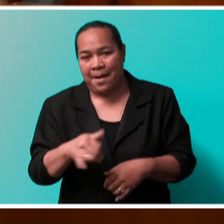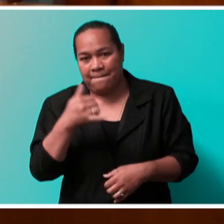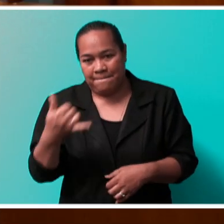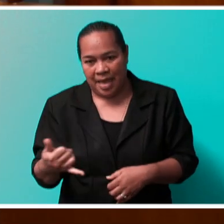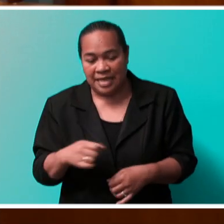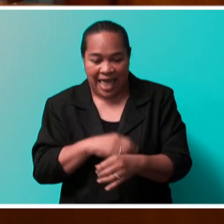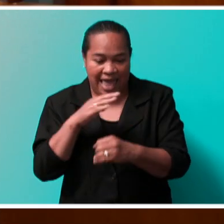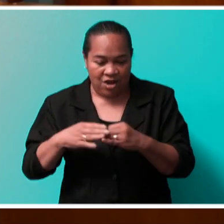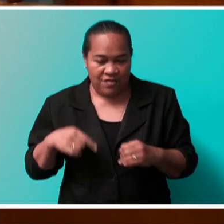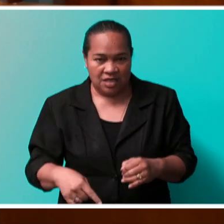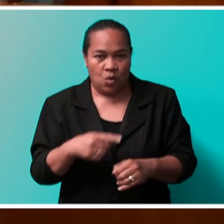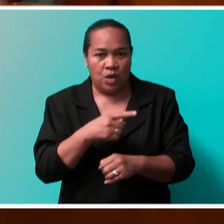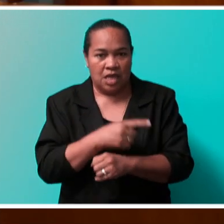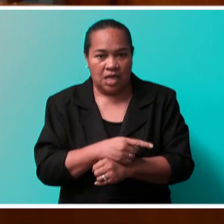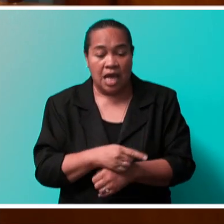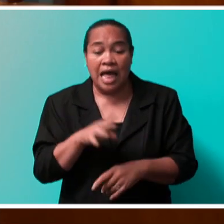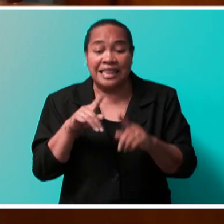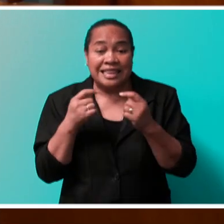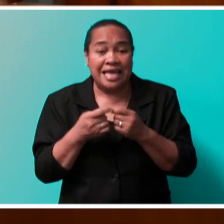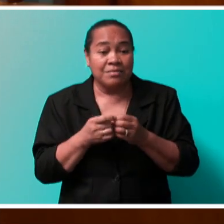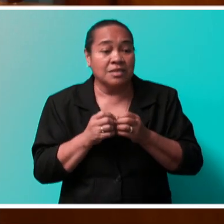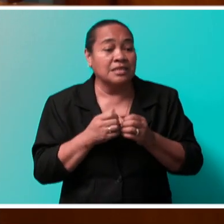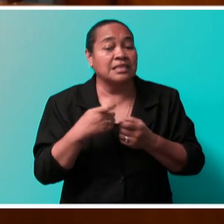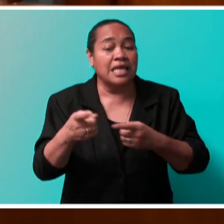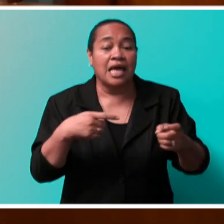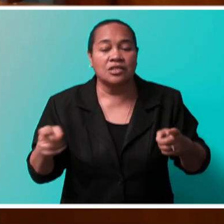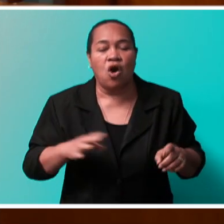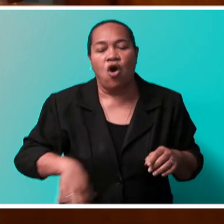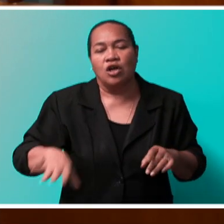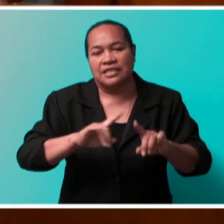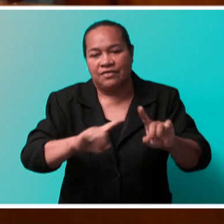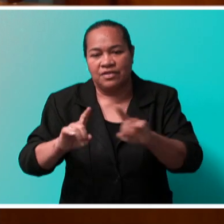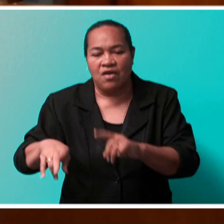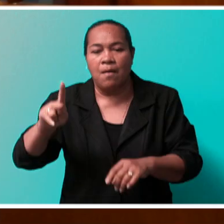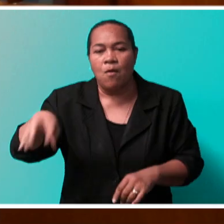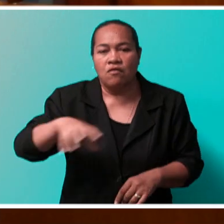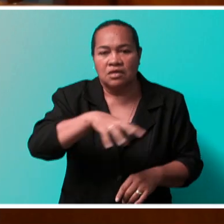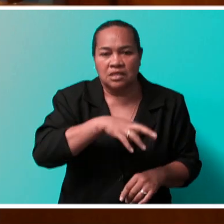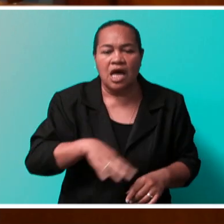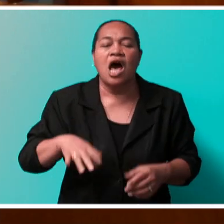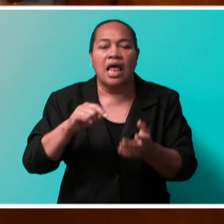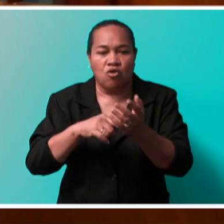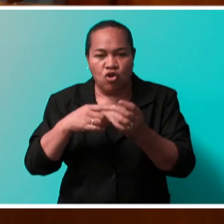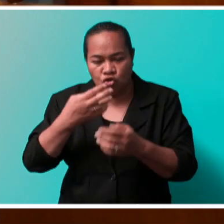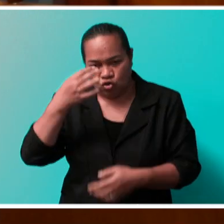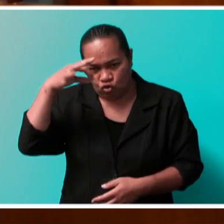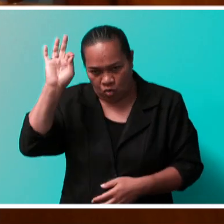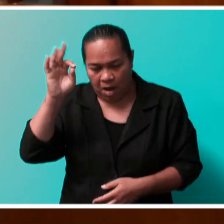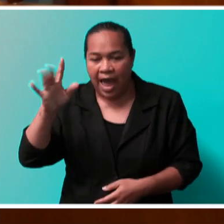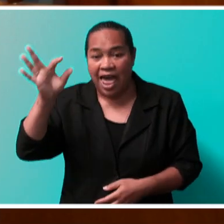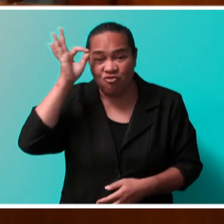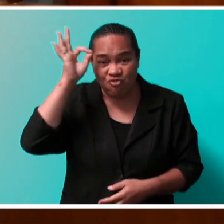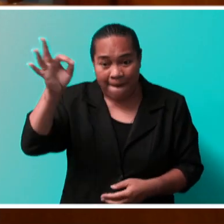week, with teams deployed across all provinces, including Rotuma and Rambi Island. These teams